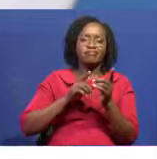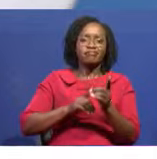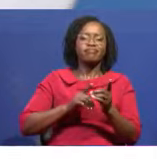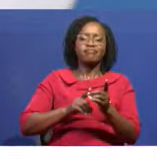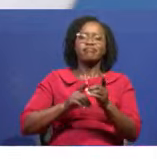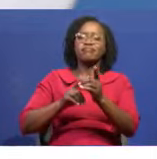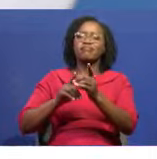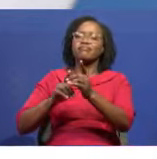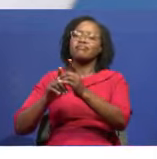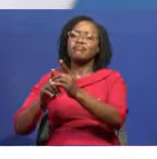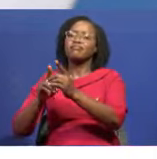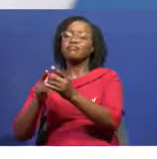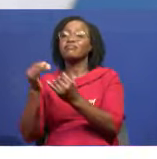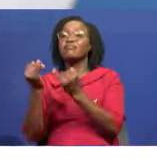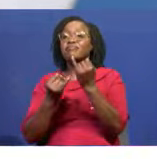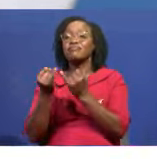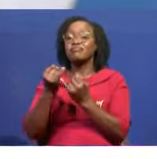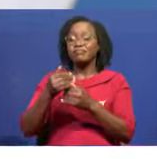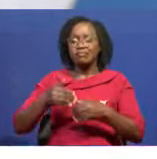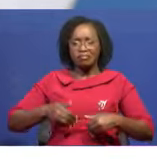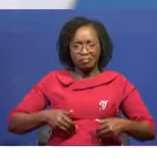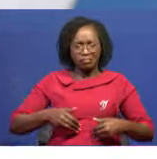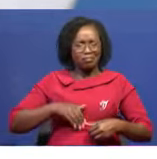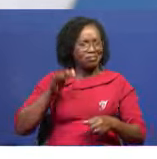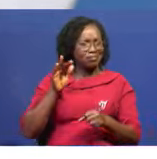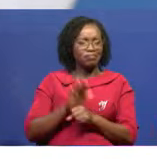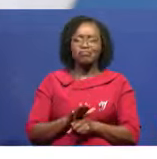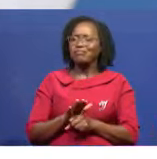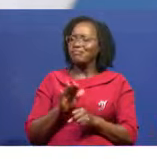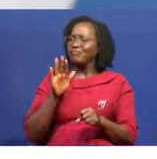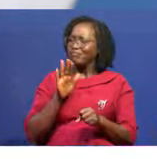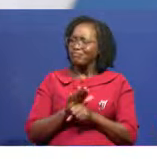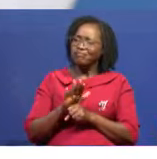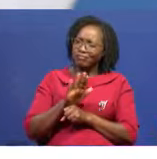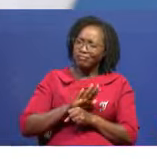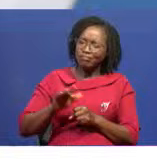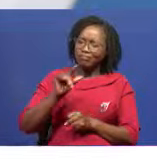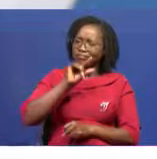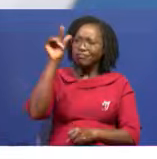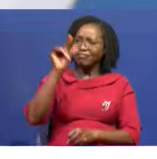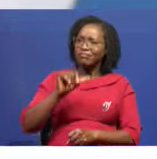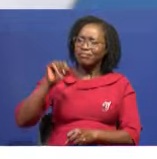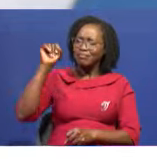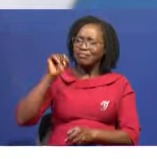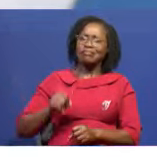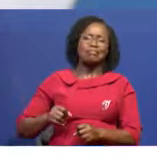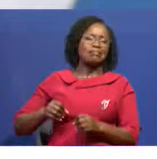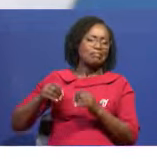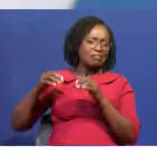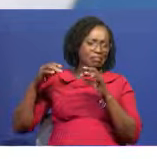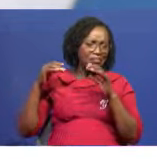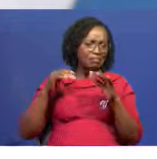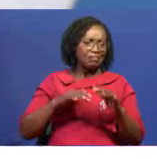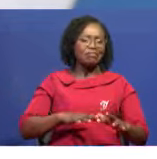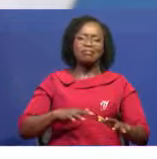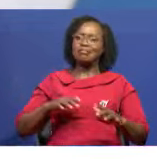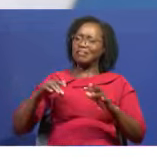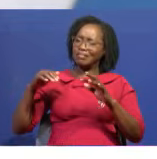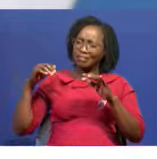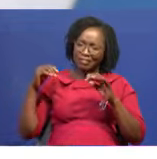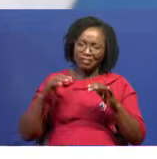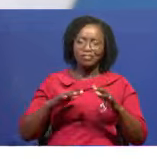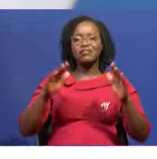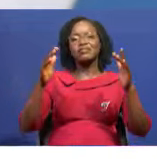a lot of youth. I would say the Gen Zs were in plenty. And they came in together